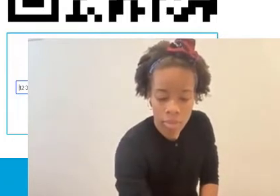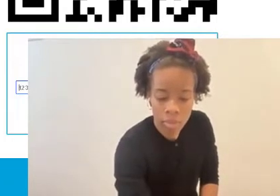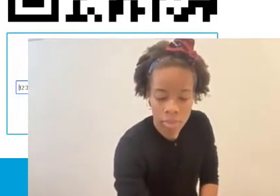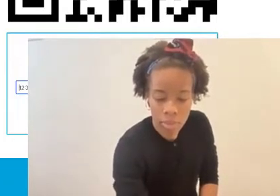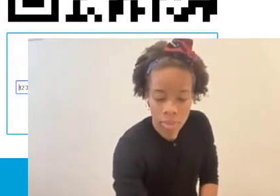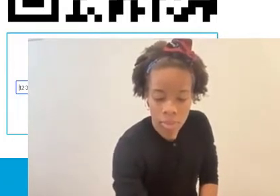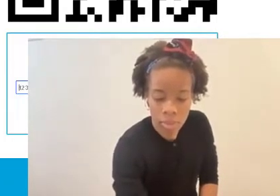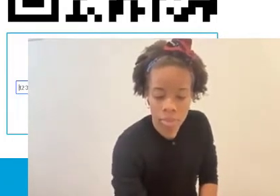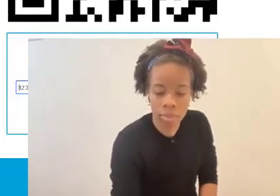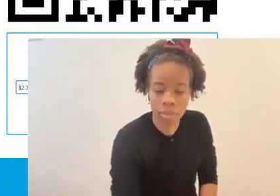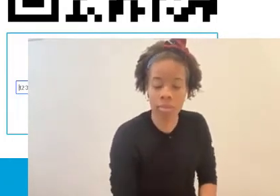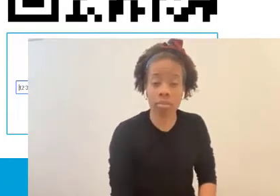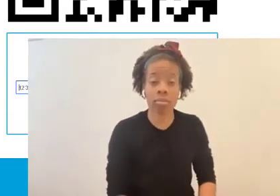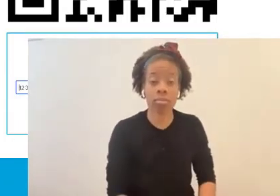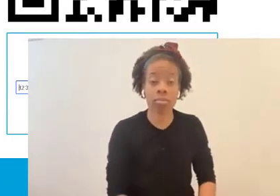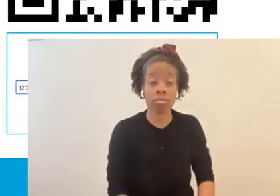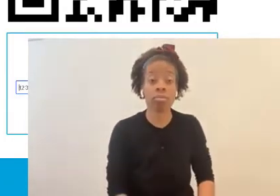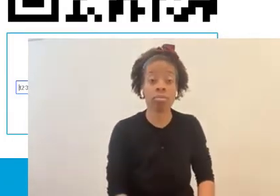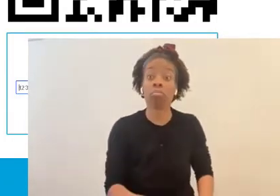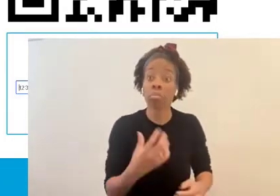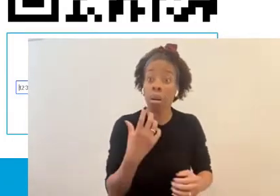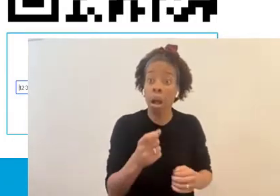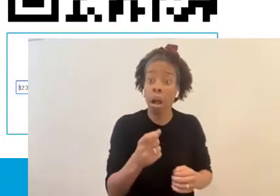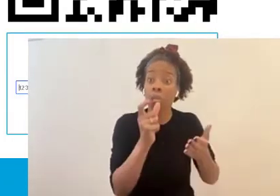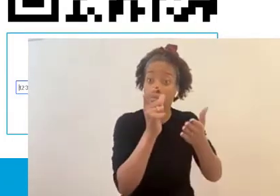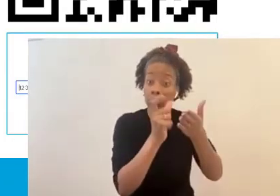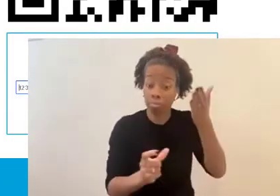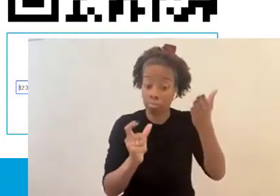So, Juliet, if there are enough words, shall we start